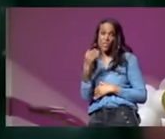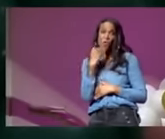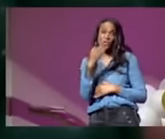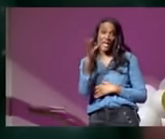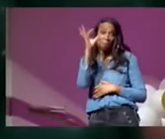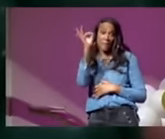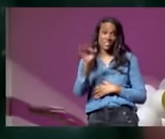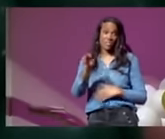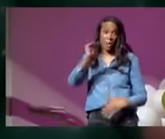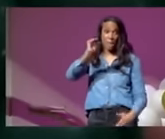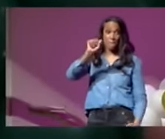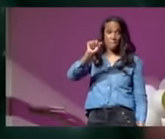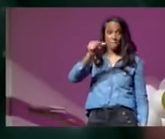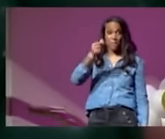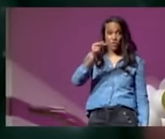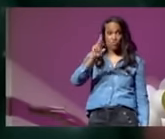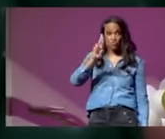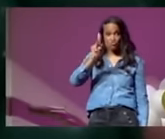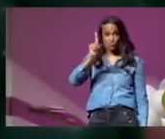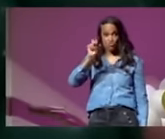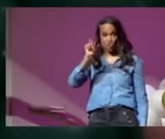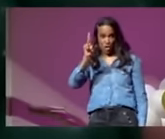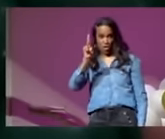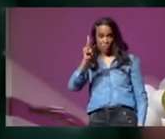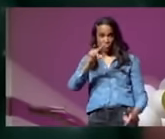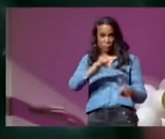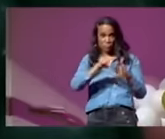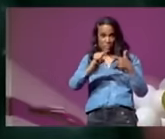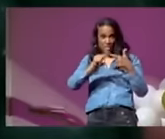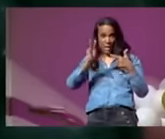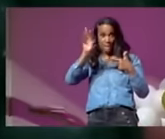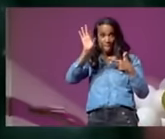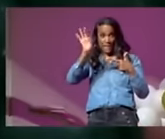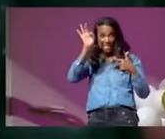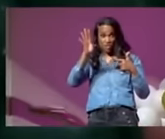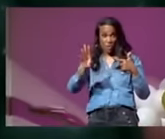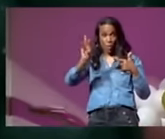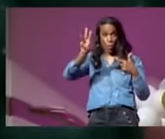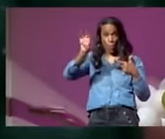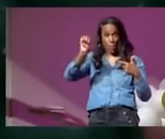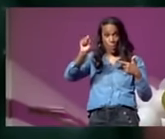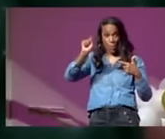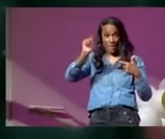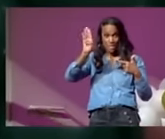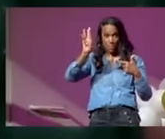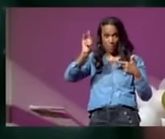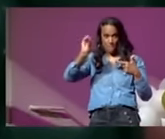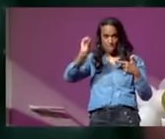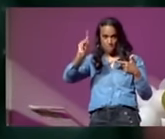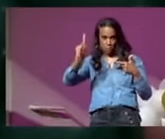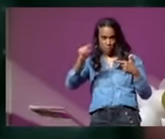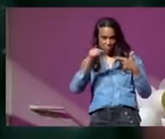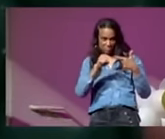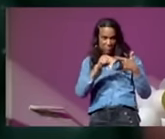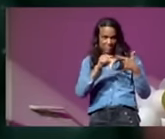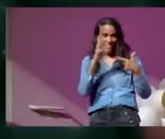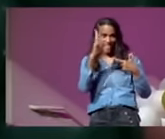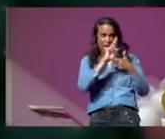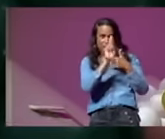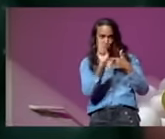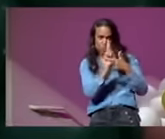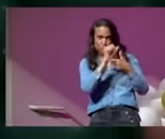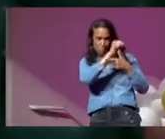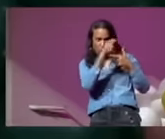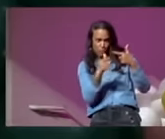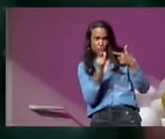Pastor Magruder and Pastor Kia Westbrook for allowing the Lord to use them